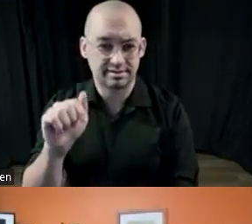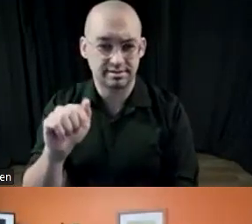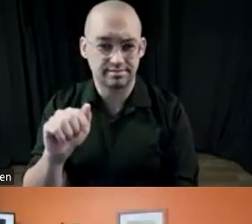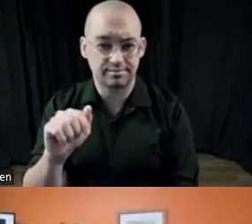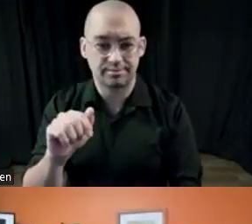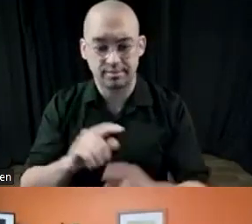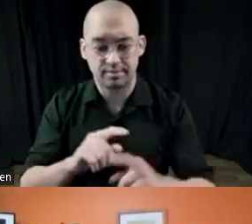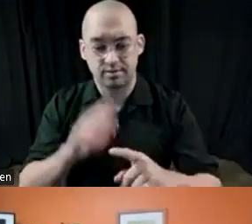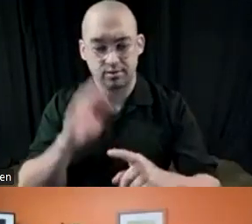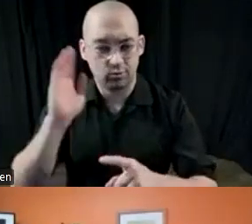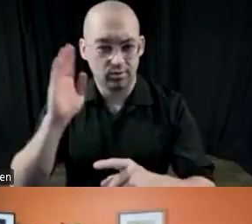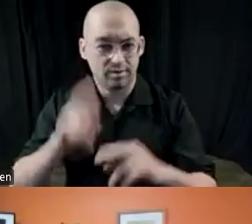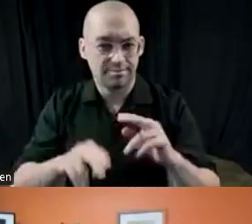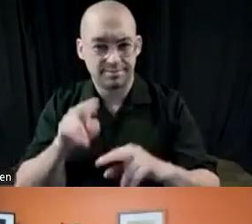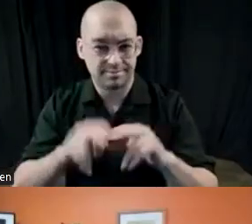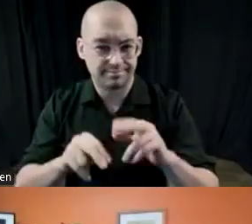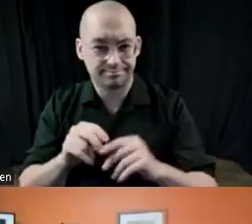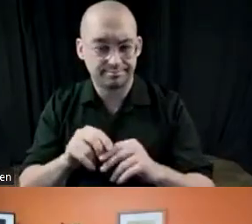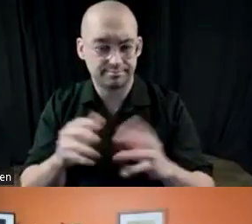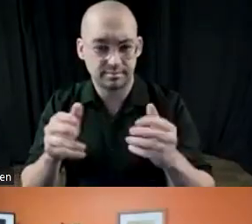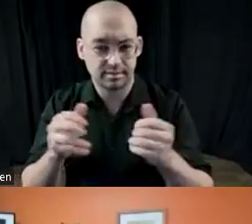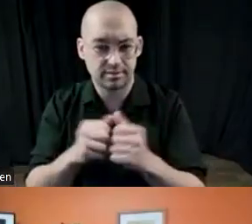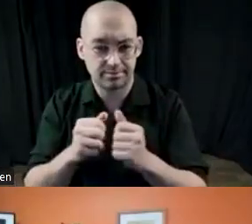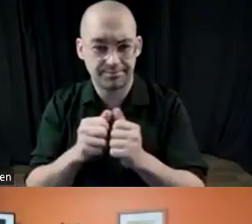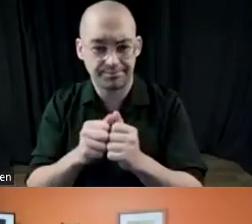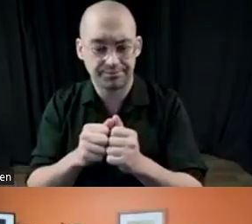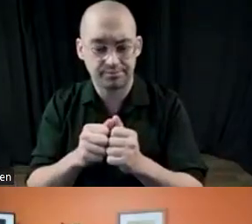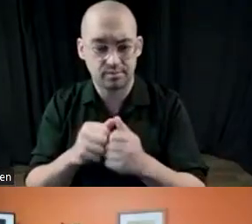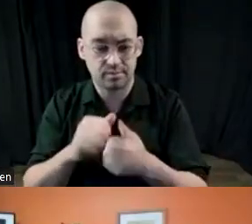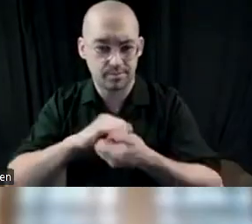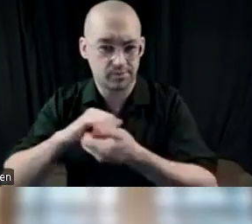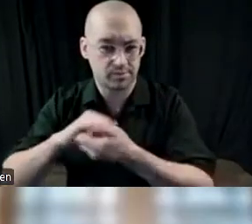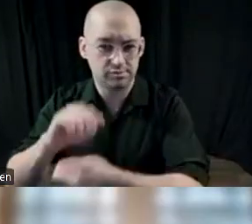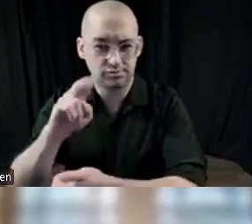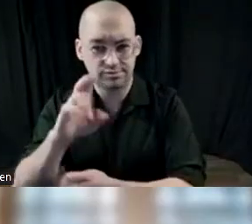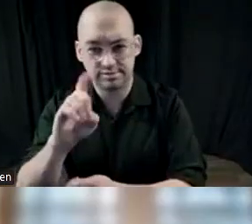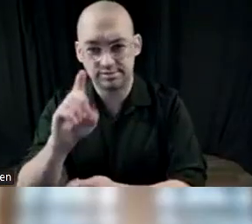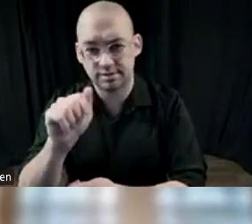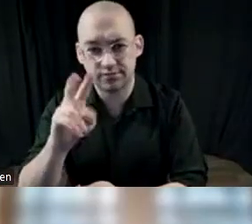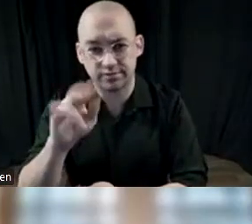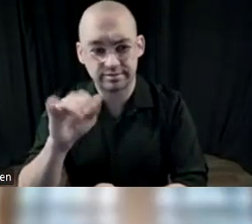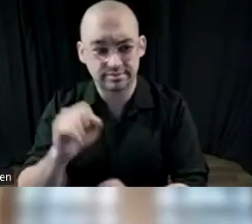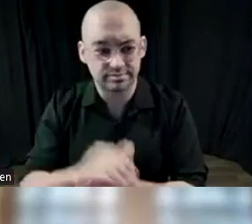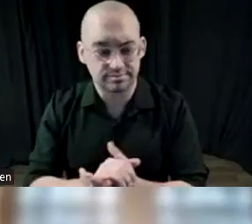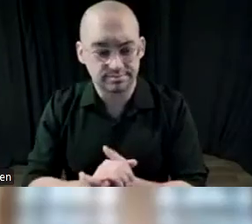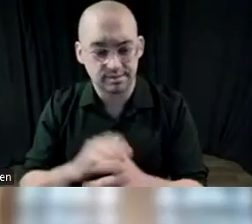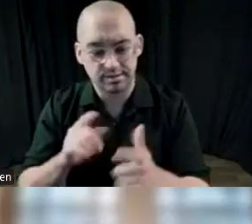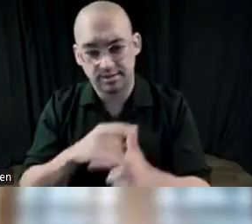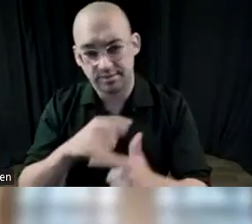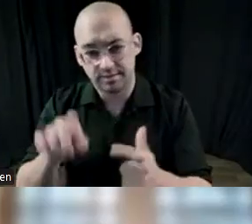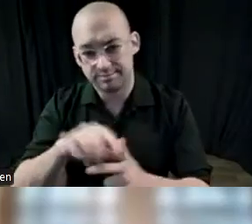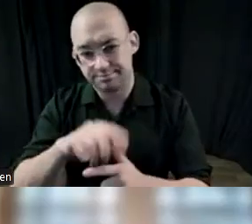out, as we said, together with our partners at UC Davis, and then eventually transitioning